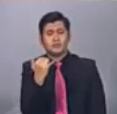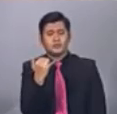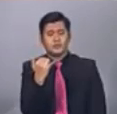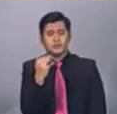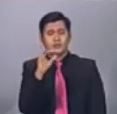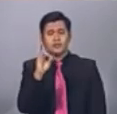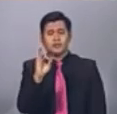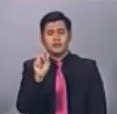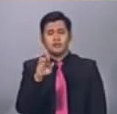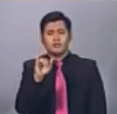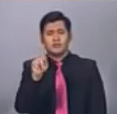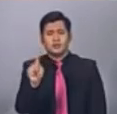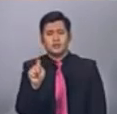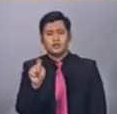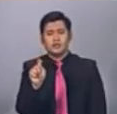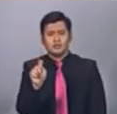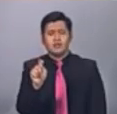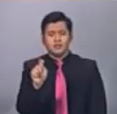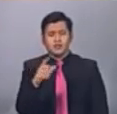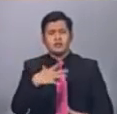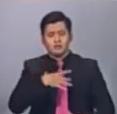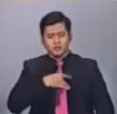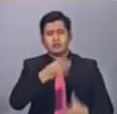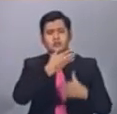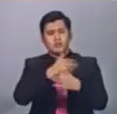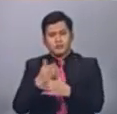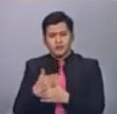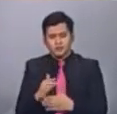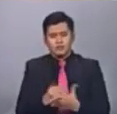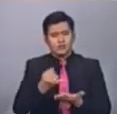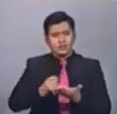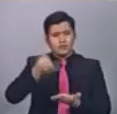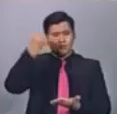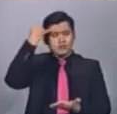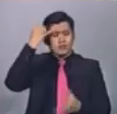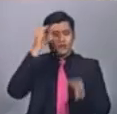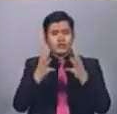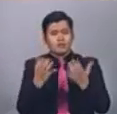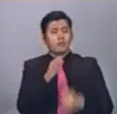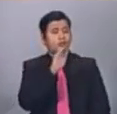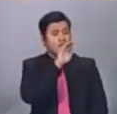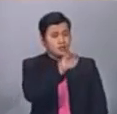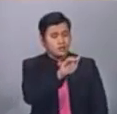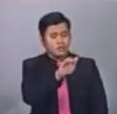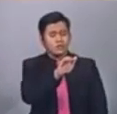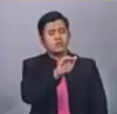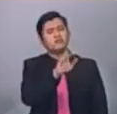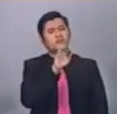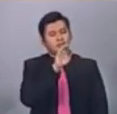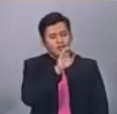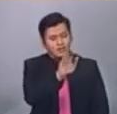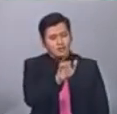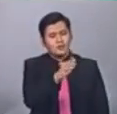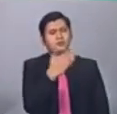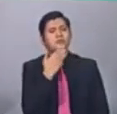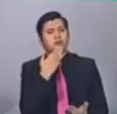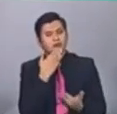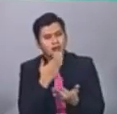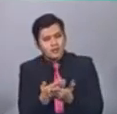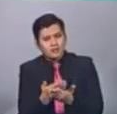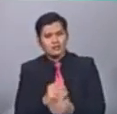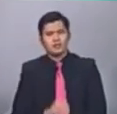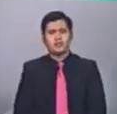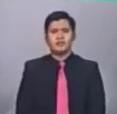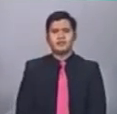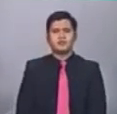yang tak kena kut ilmu. Kalau dia nak tegur pun secara santai, tapi terkesan sampai teguran itu. My